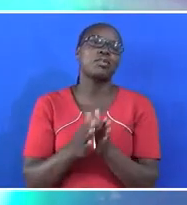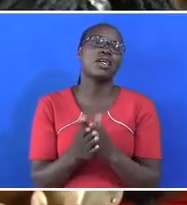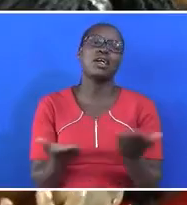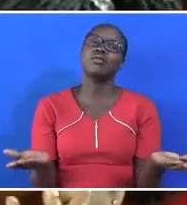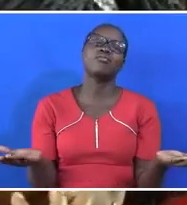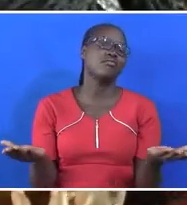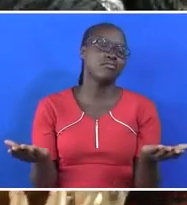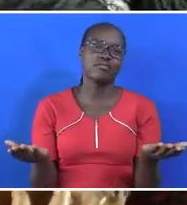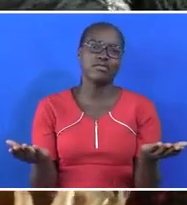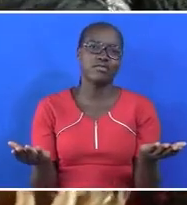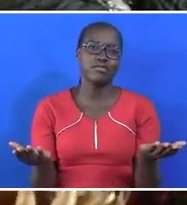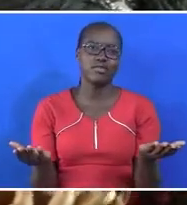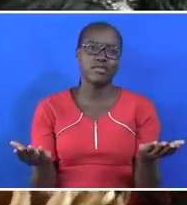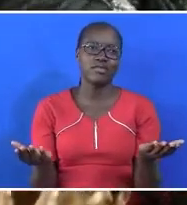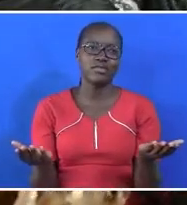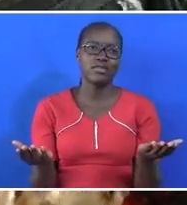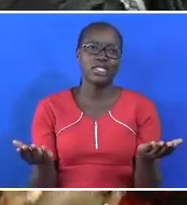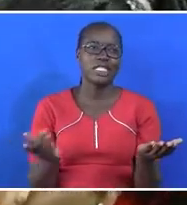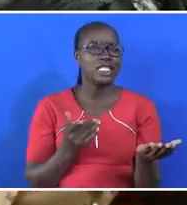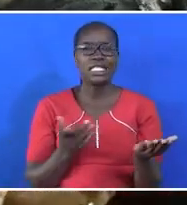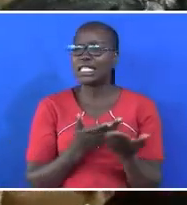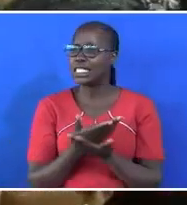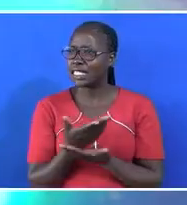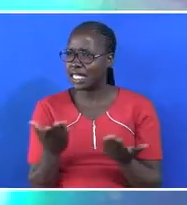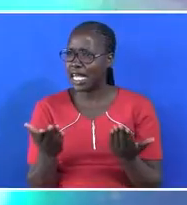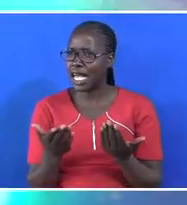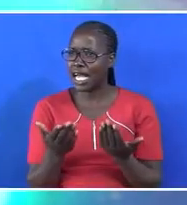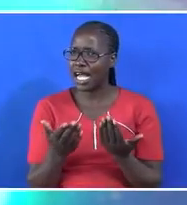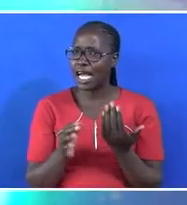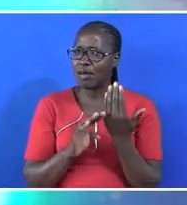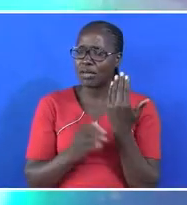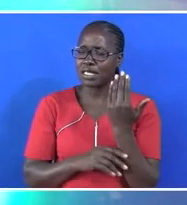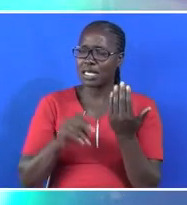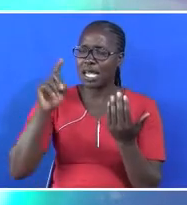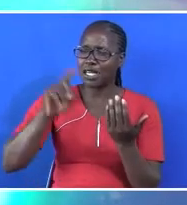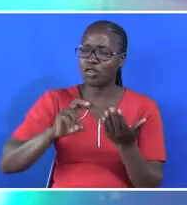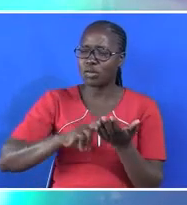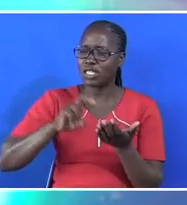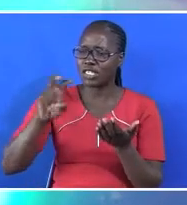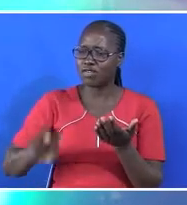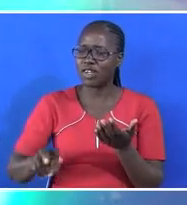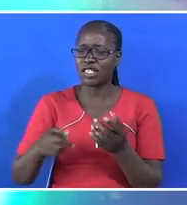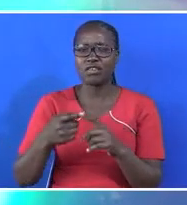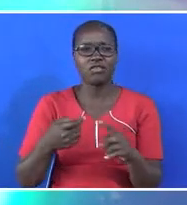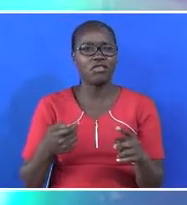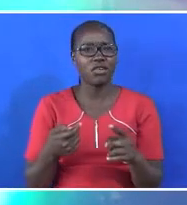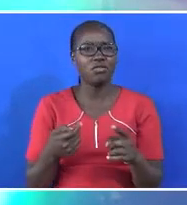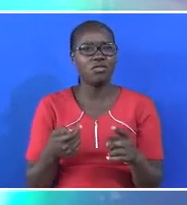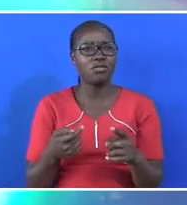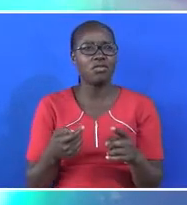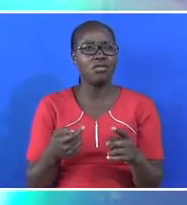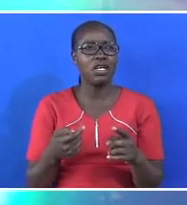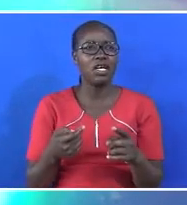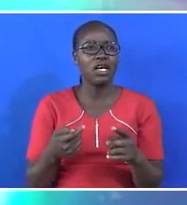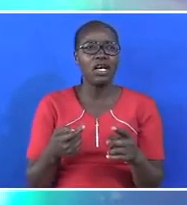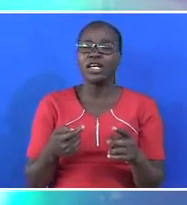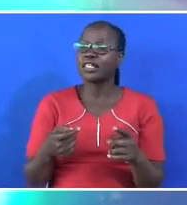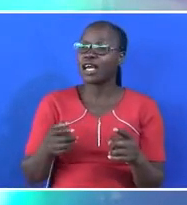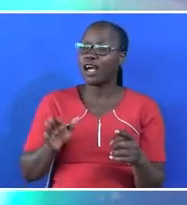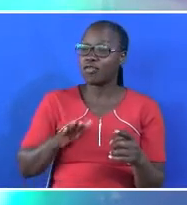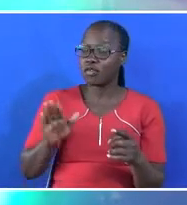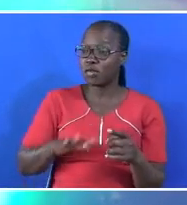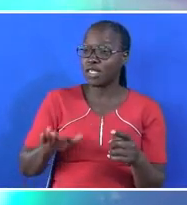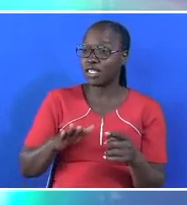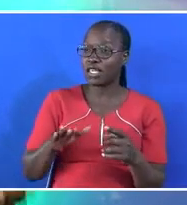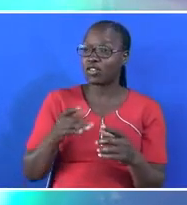For long, there were ladies who were heavy, and they had to be transferred from the female facility to